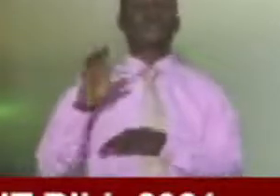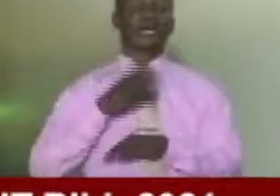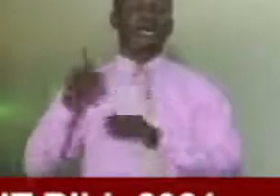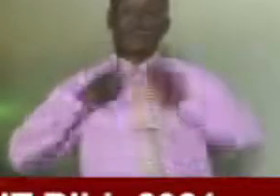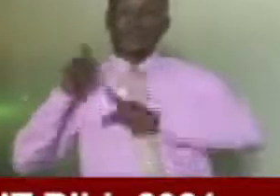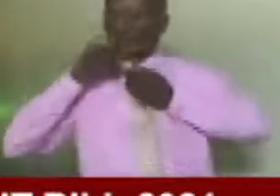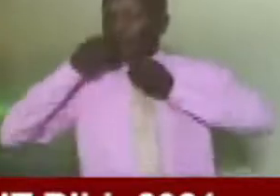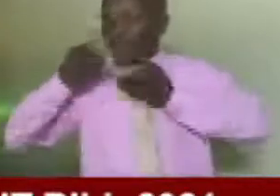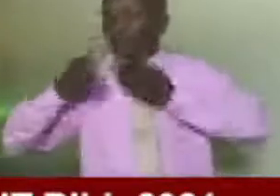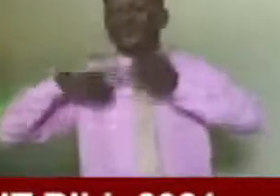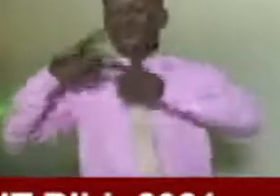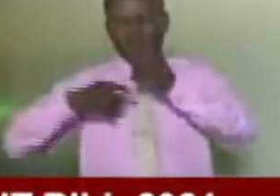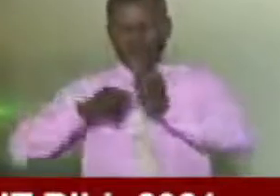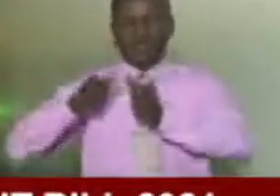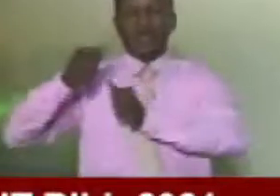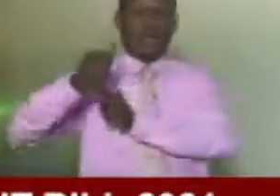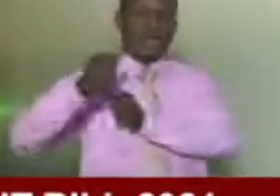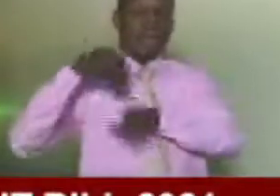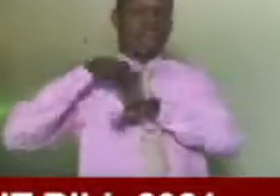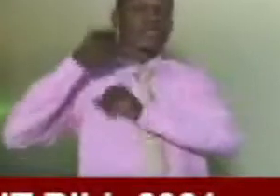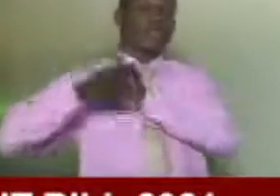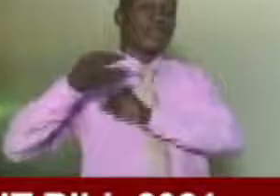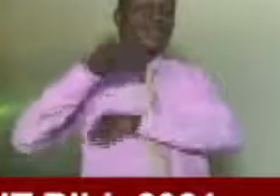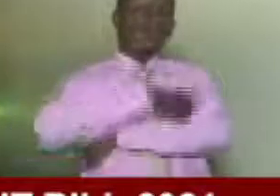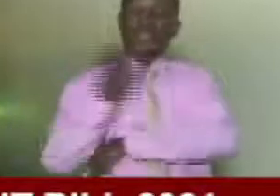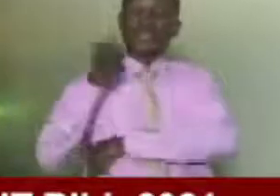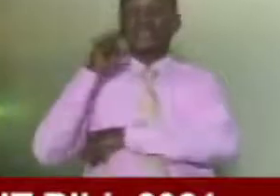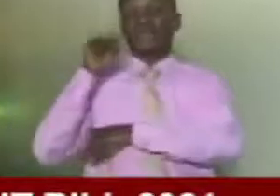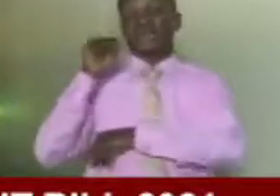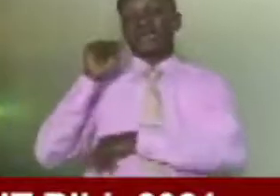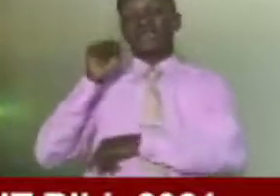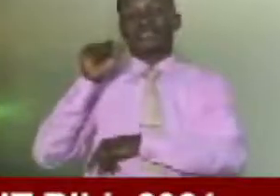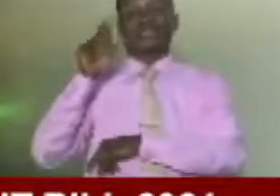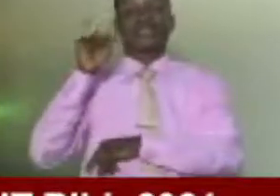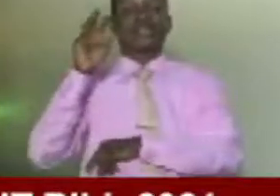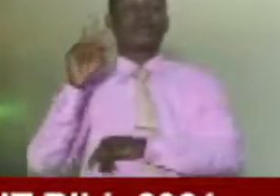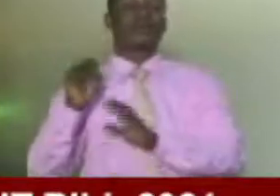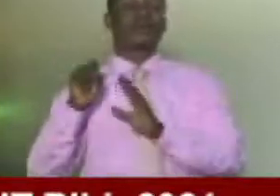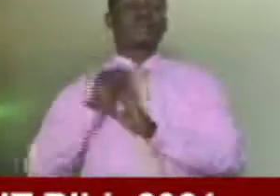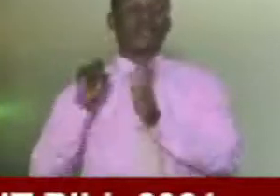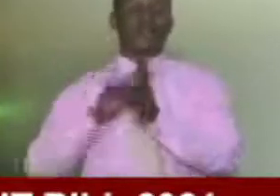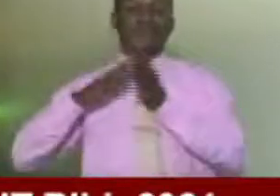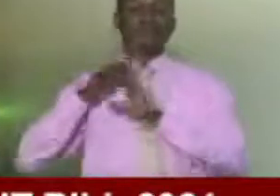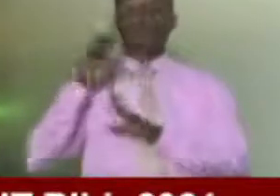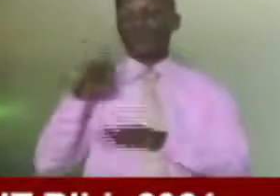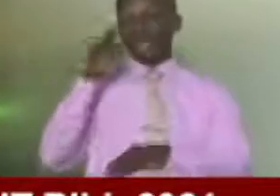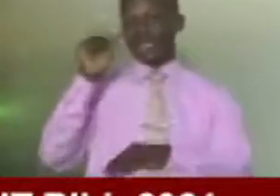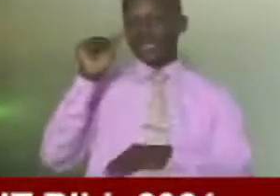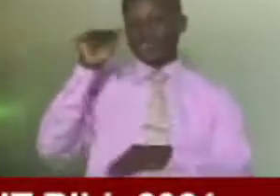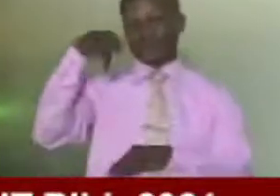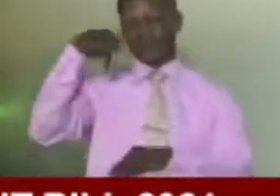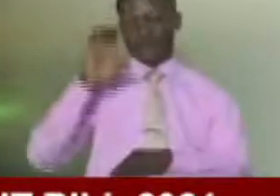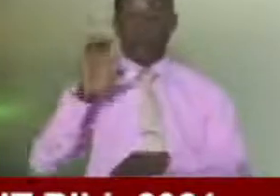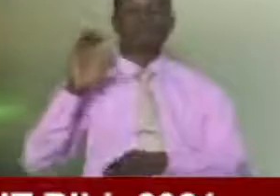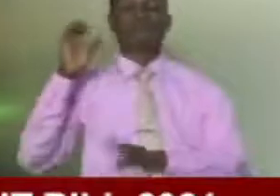go ahead. And at the end of the day, Nasarawa State was the only CPC state in the entire federation. Not even Katsina